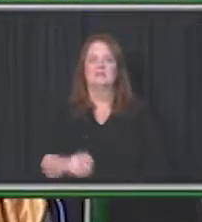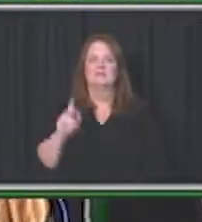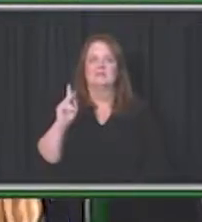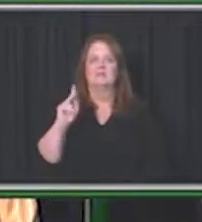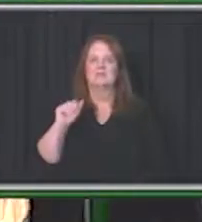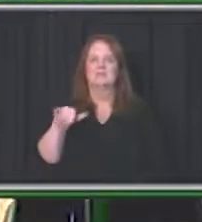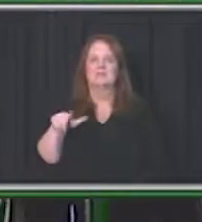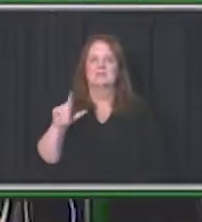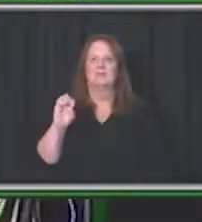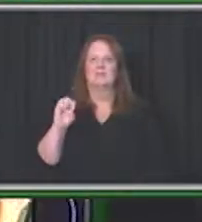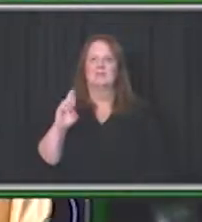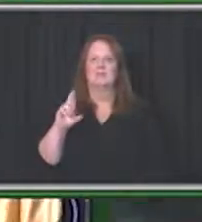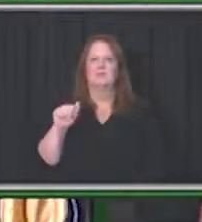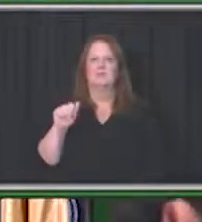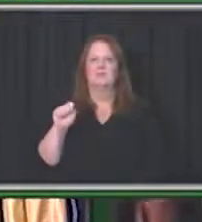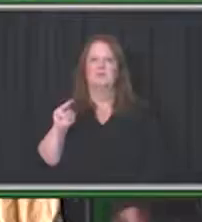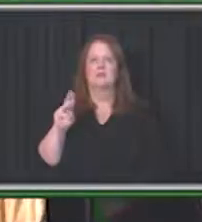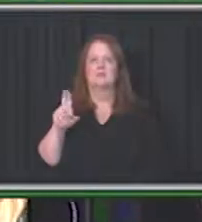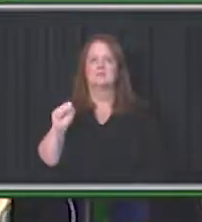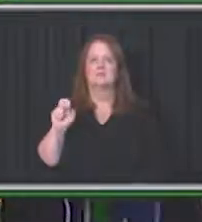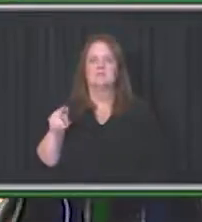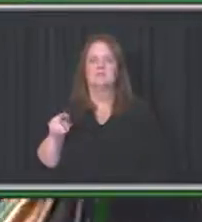Kaylee Rasmussen.